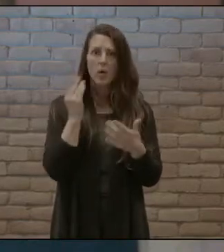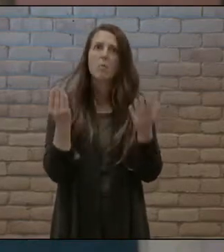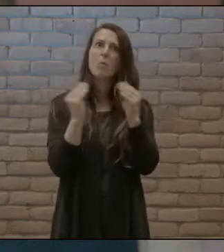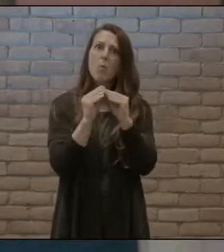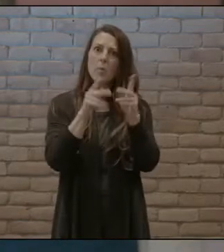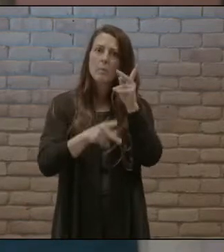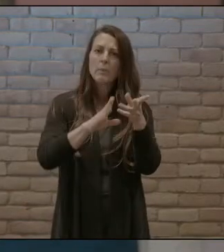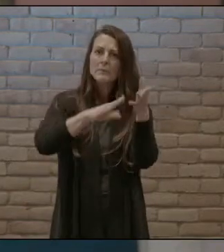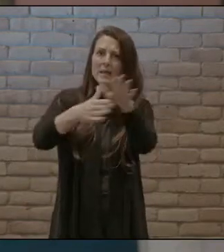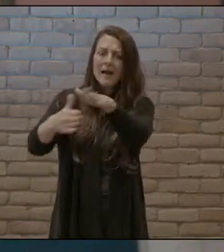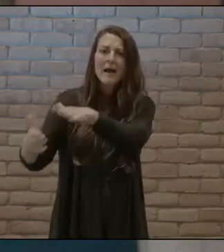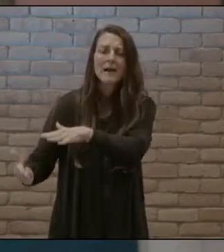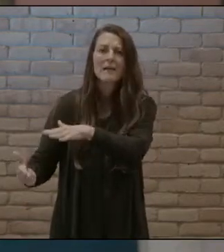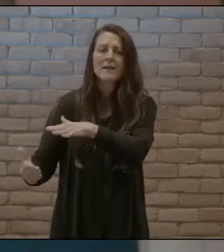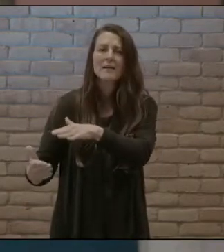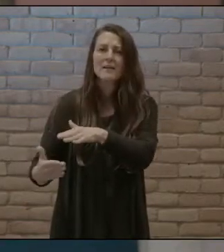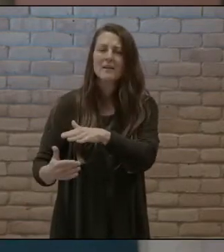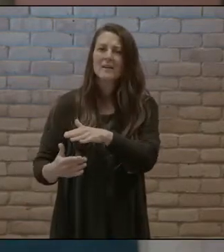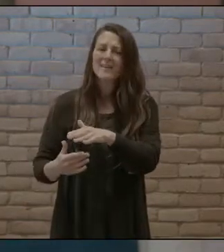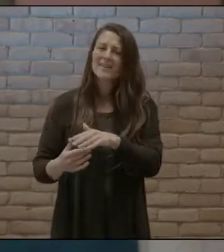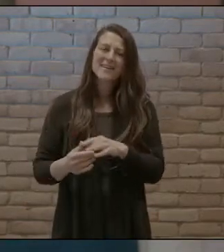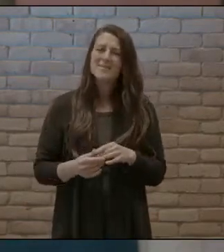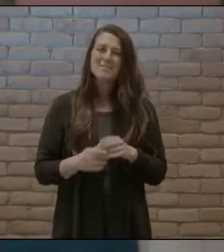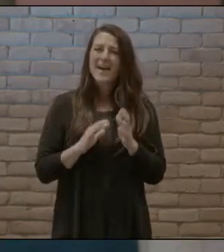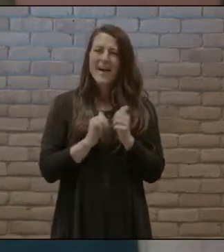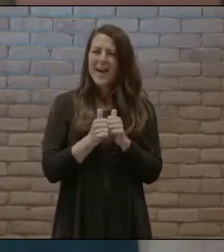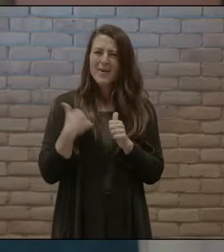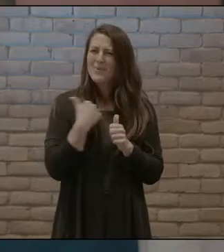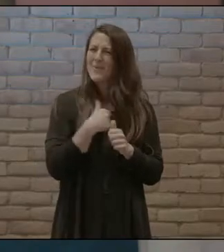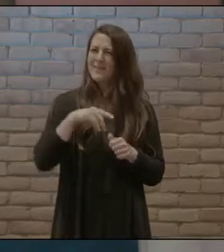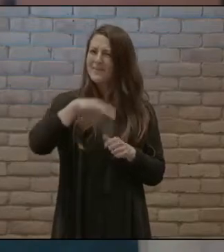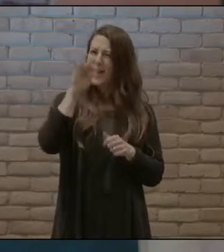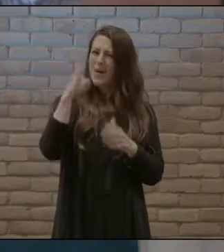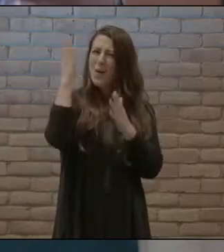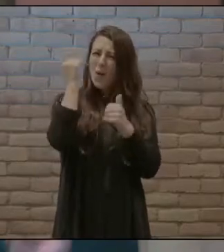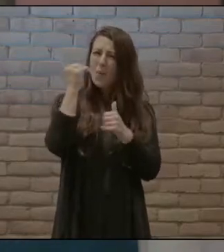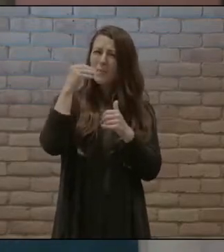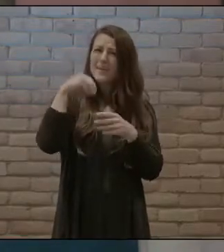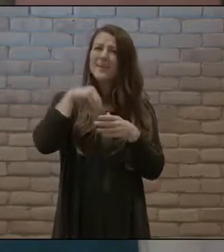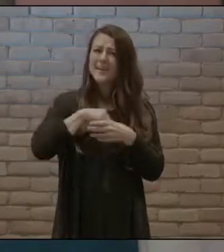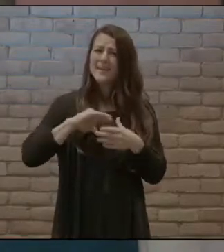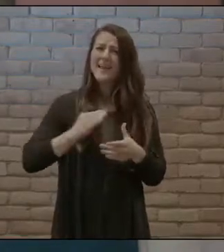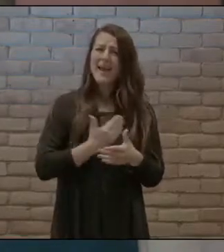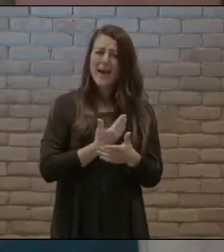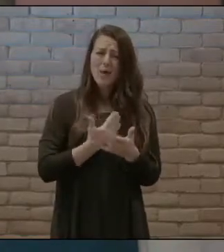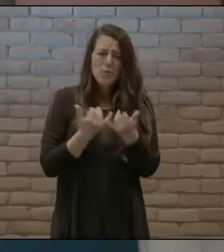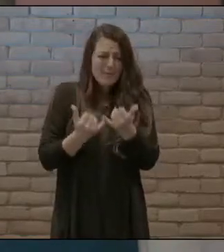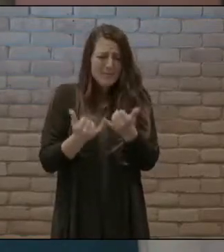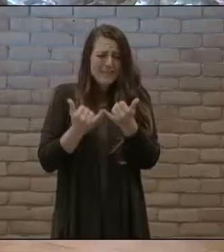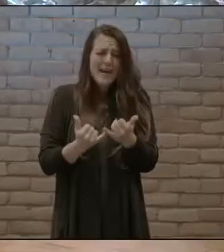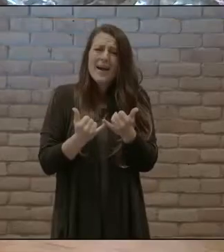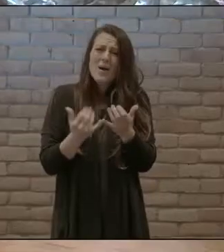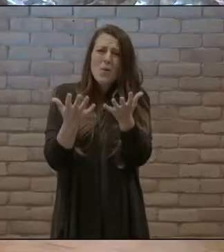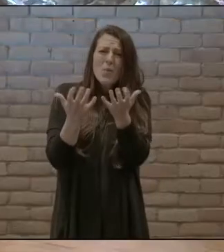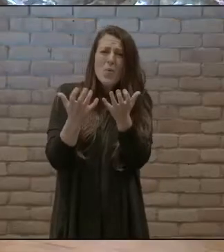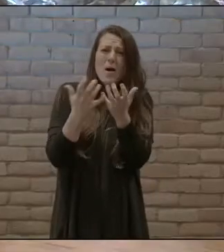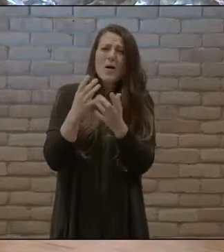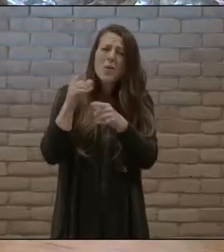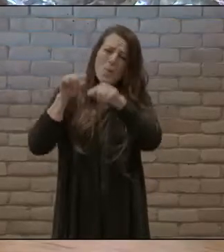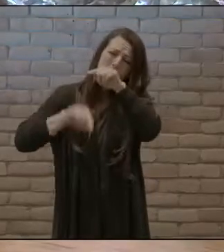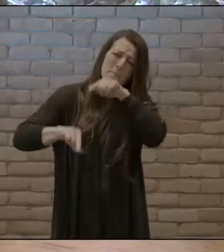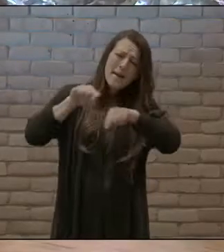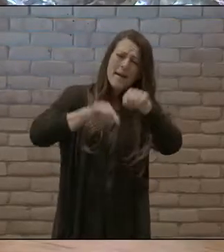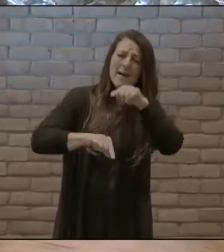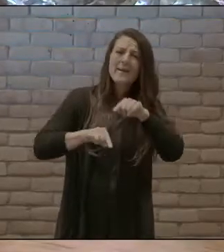And so in the midst of that, how do we find hope? In the midst of our own desire to go back to normal, in the midst of the brokenness and